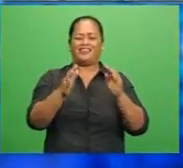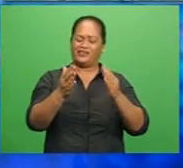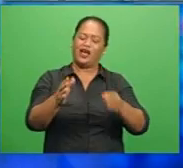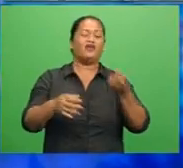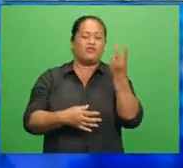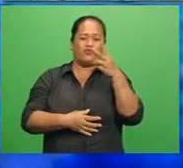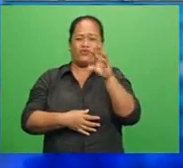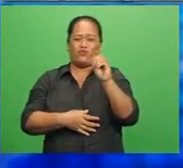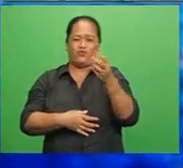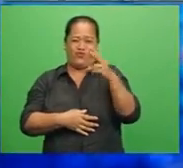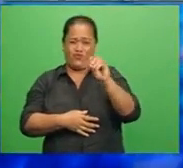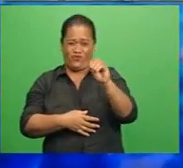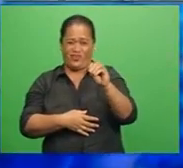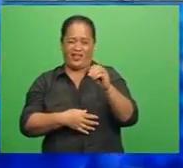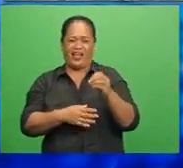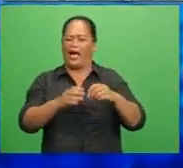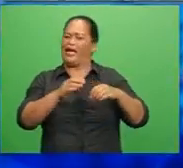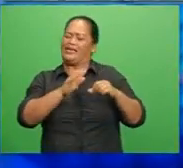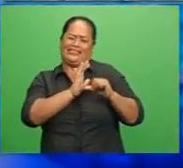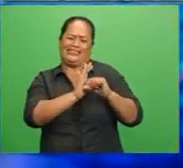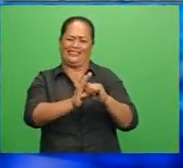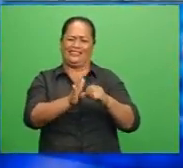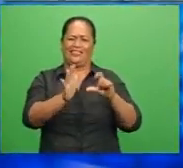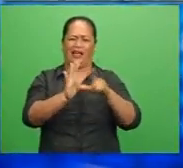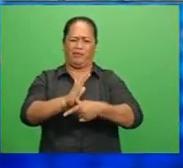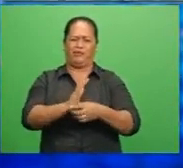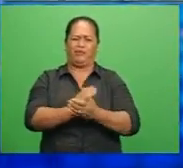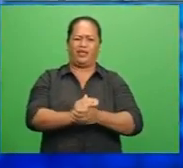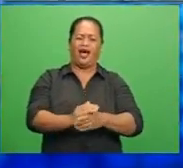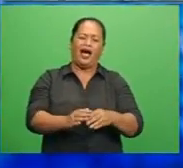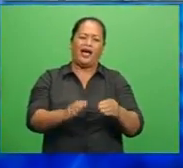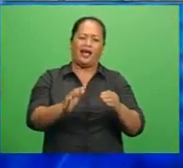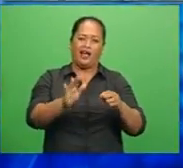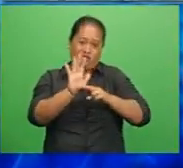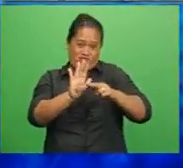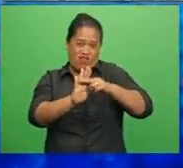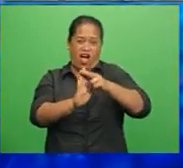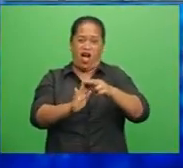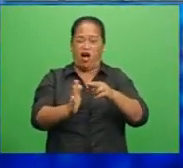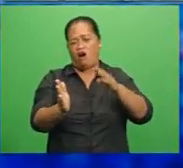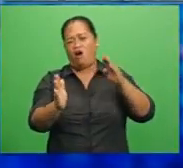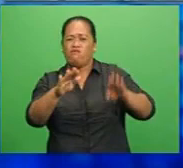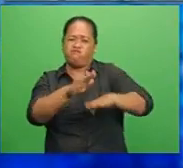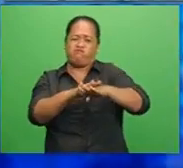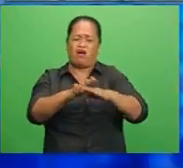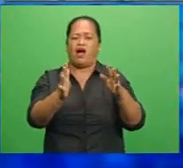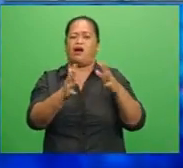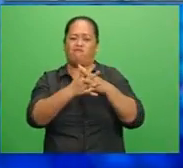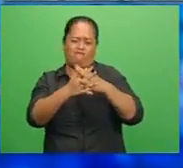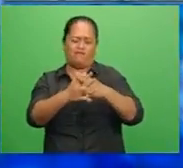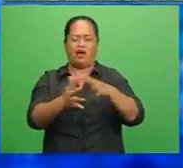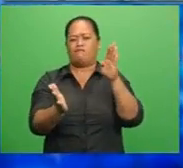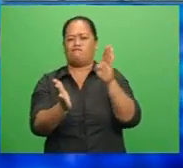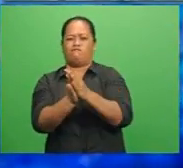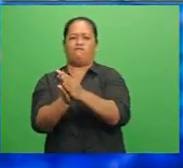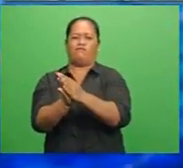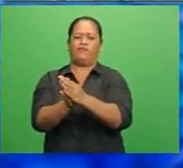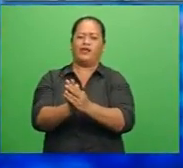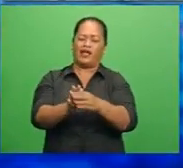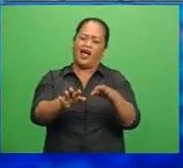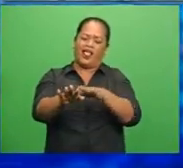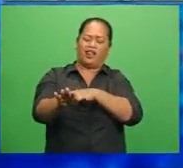toughest due to COVID-19. With the resort fully booked since Christmas, a number of events have been planned for the long weekend